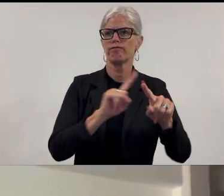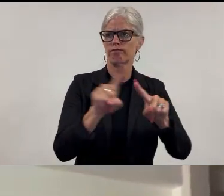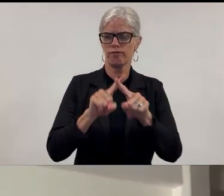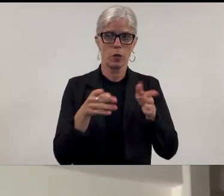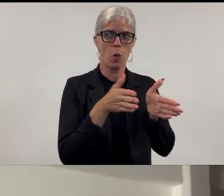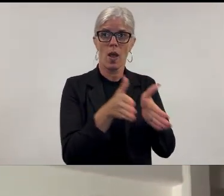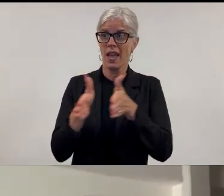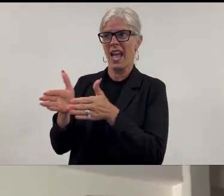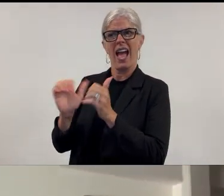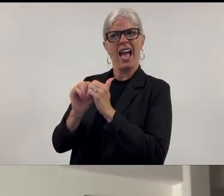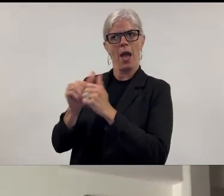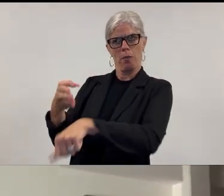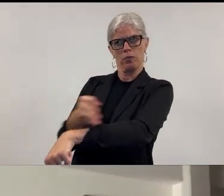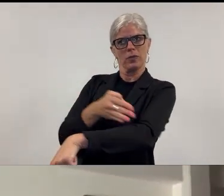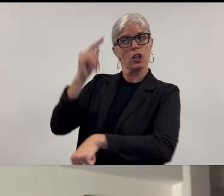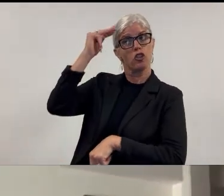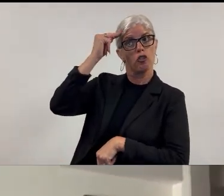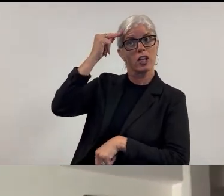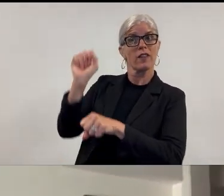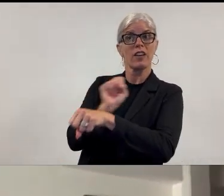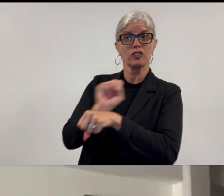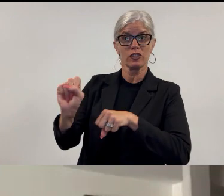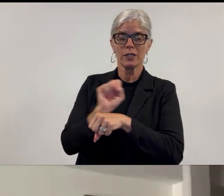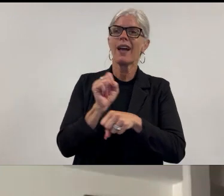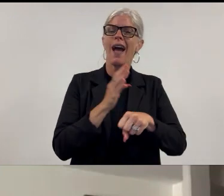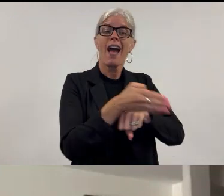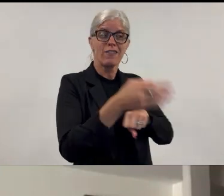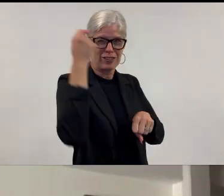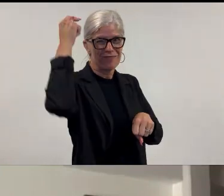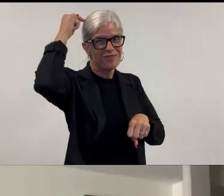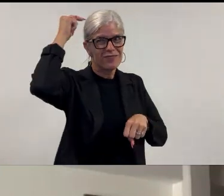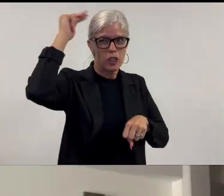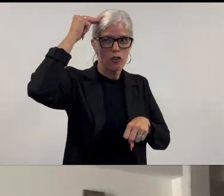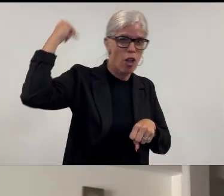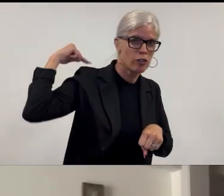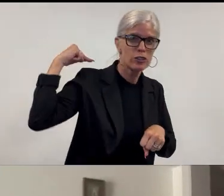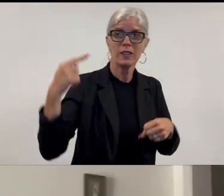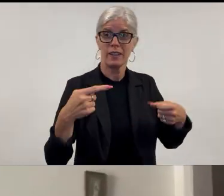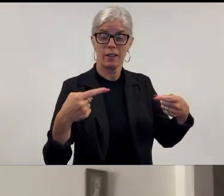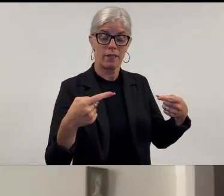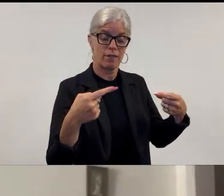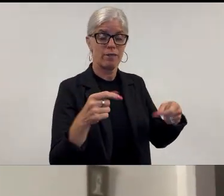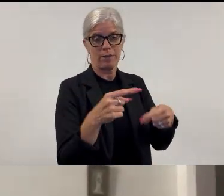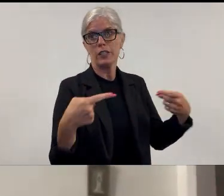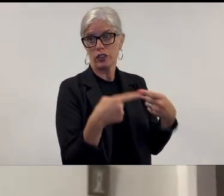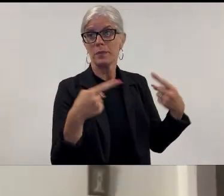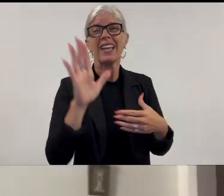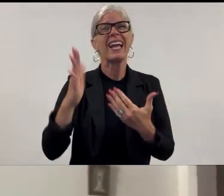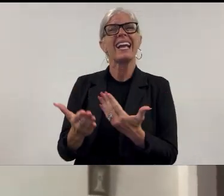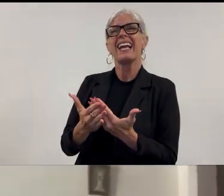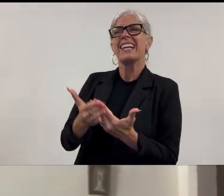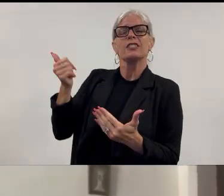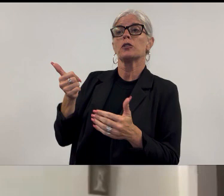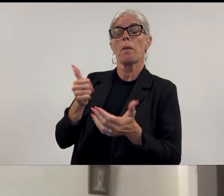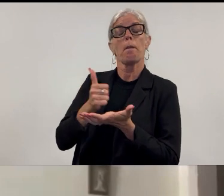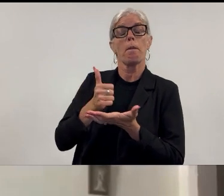of, improving neurologic function following a neurologic injury. And